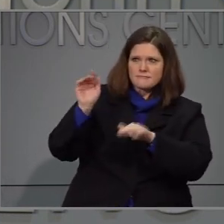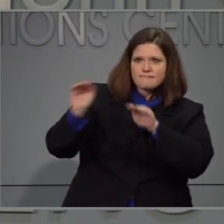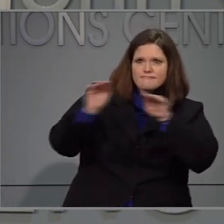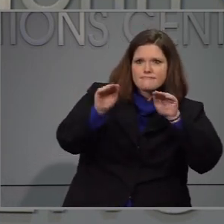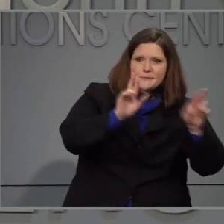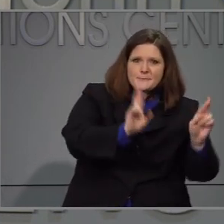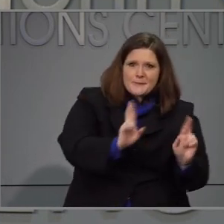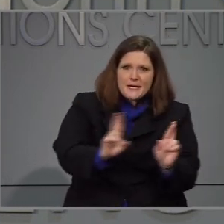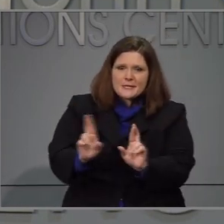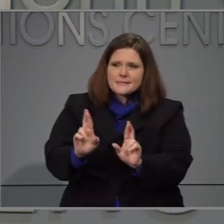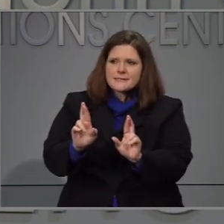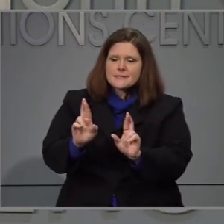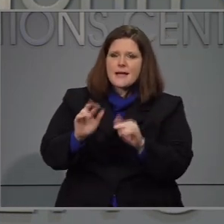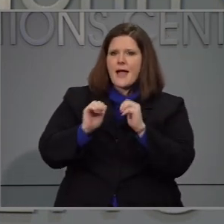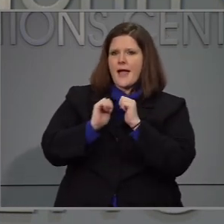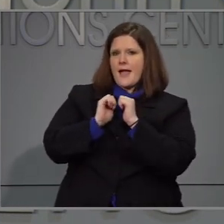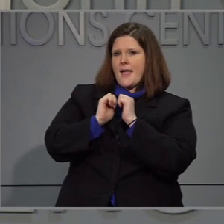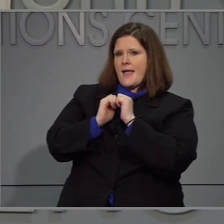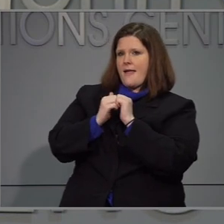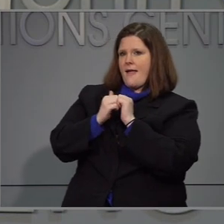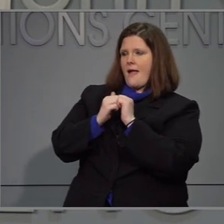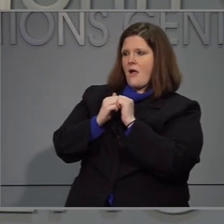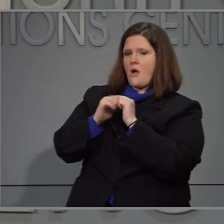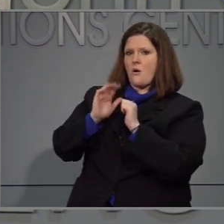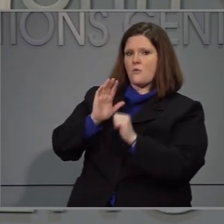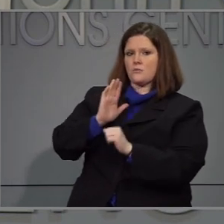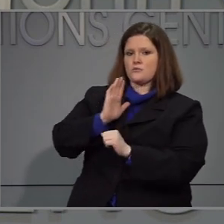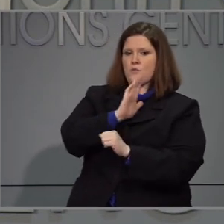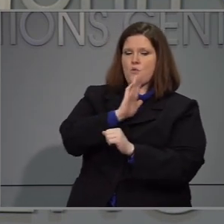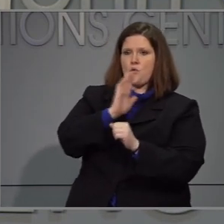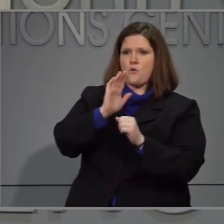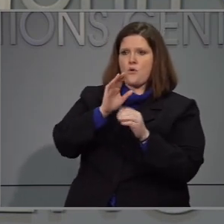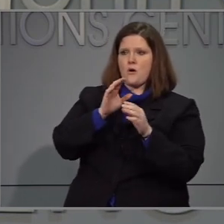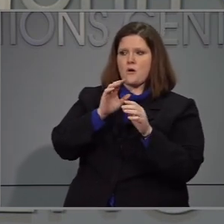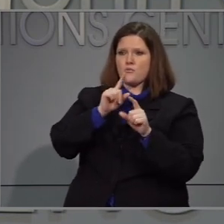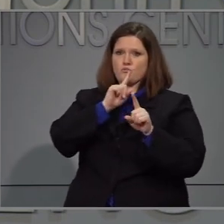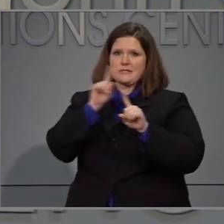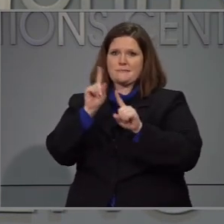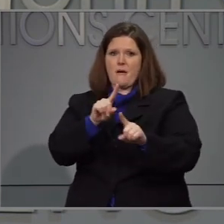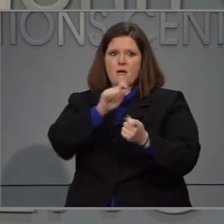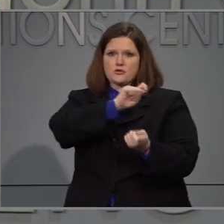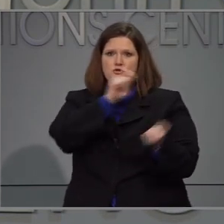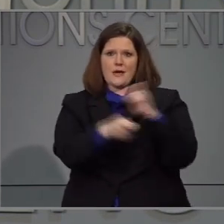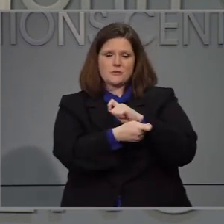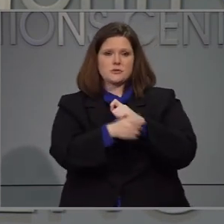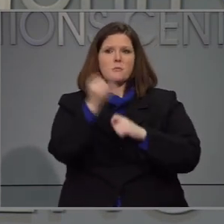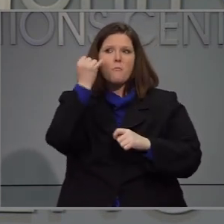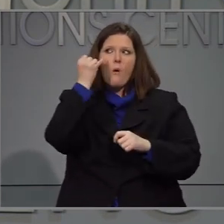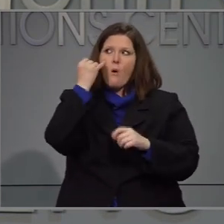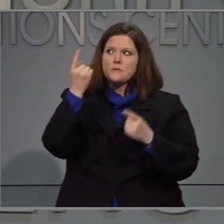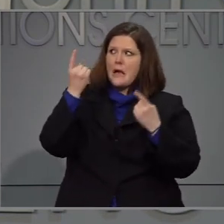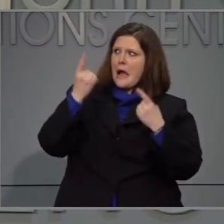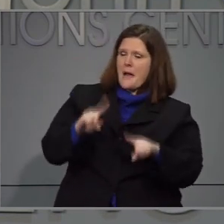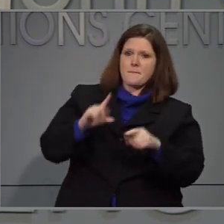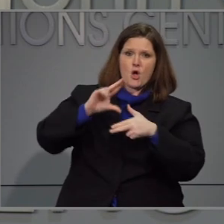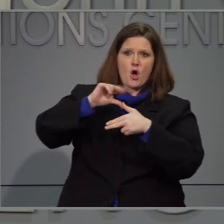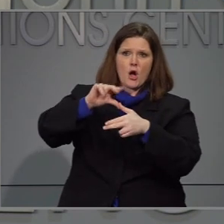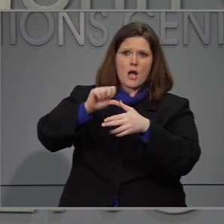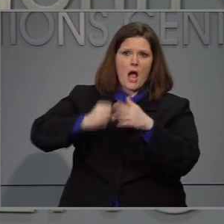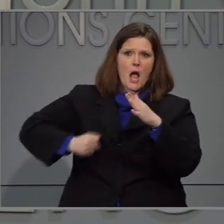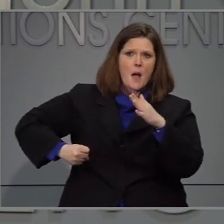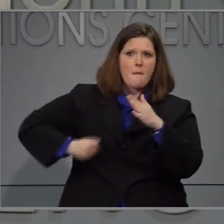put into how our emergency response would change if we have a hurricane threatening our coast in the near future?